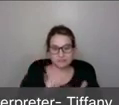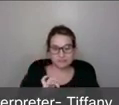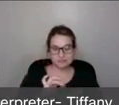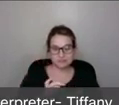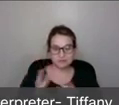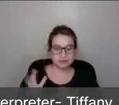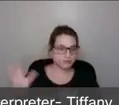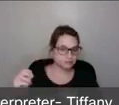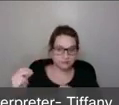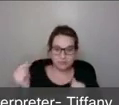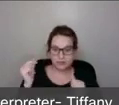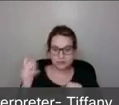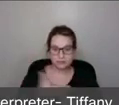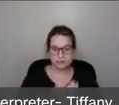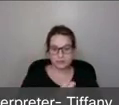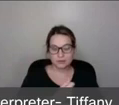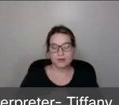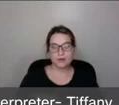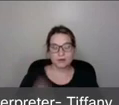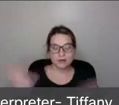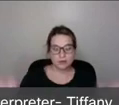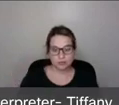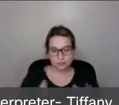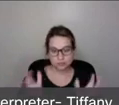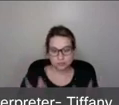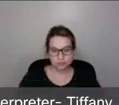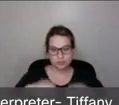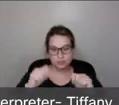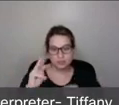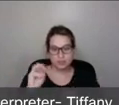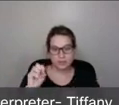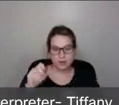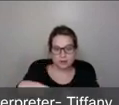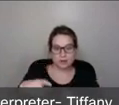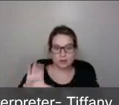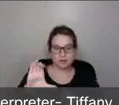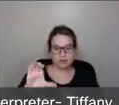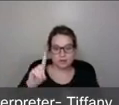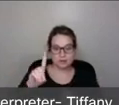landslide. I urge you to adopt the map